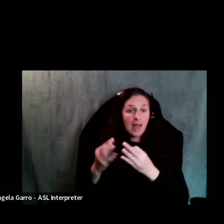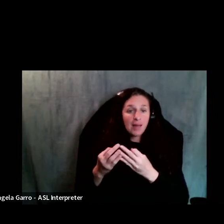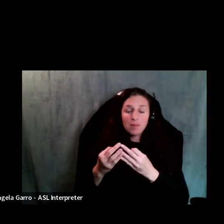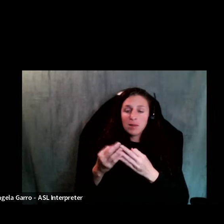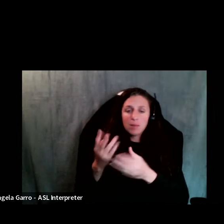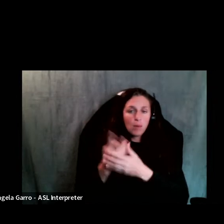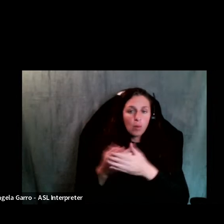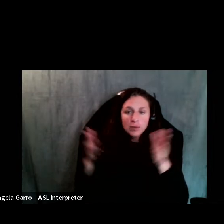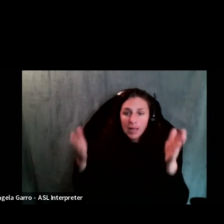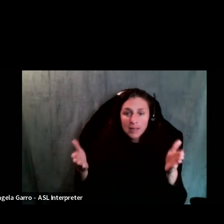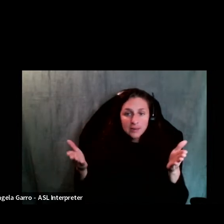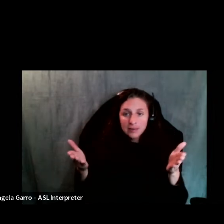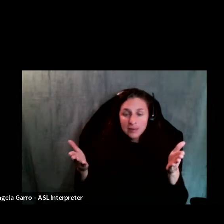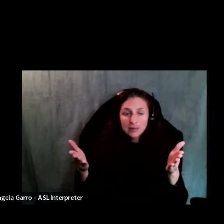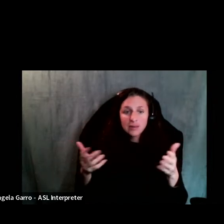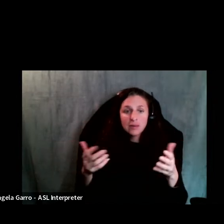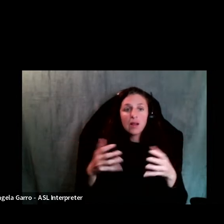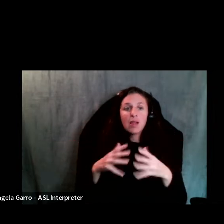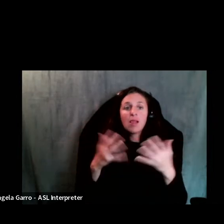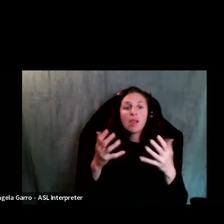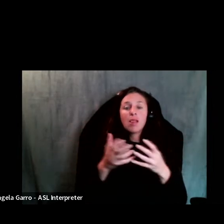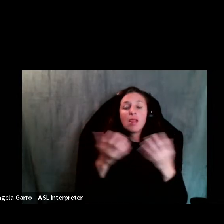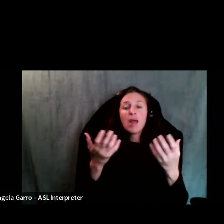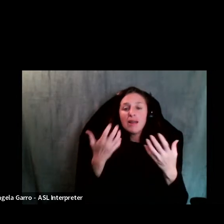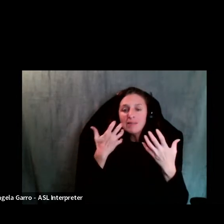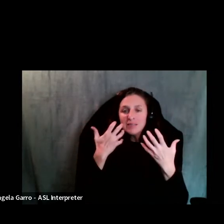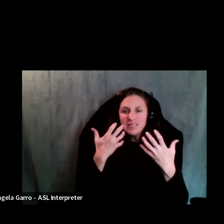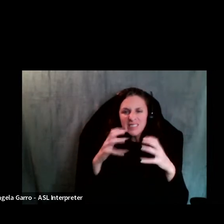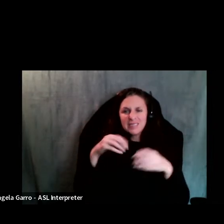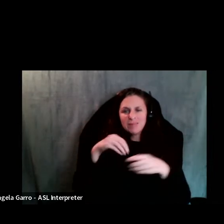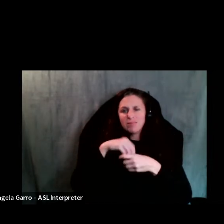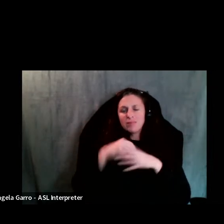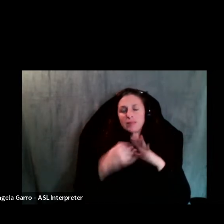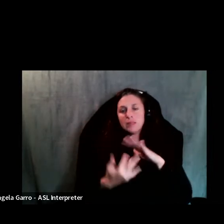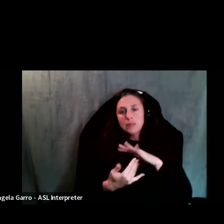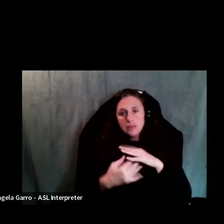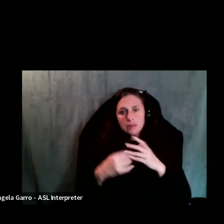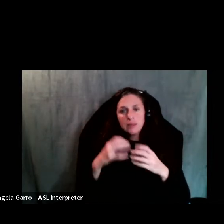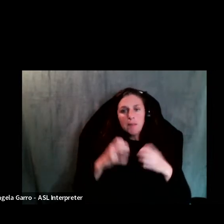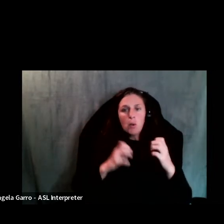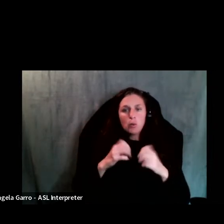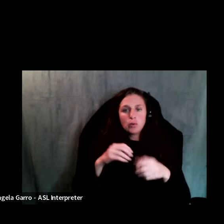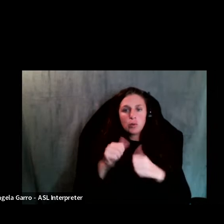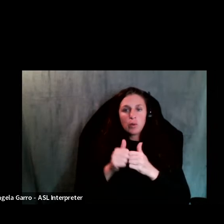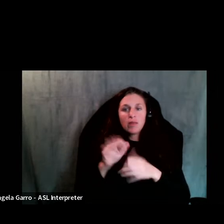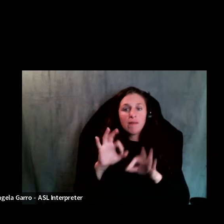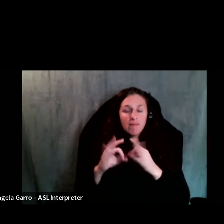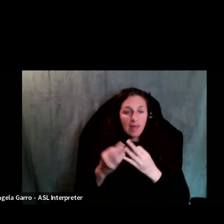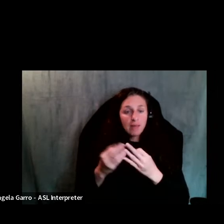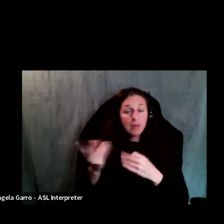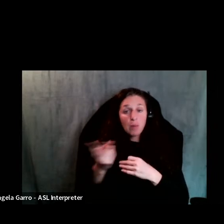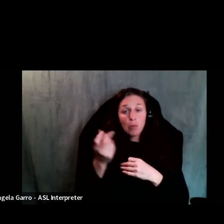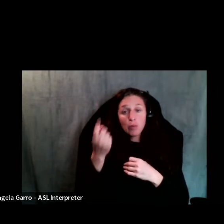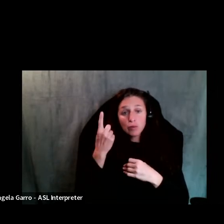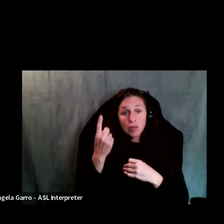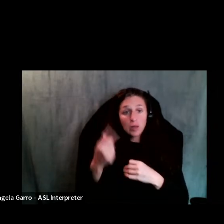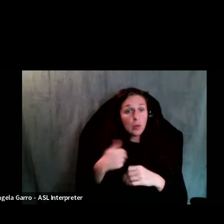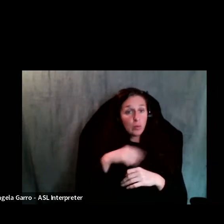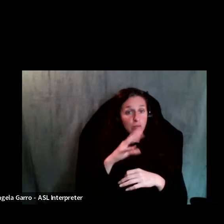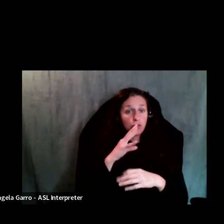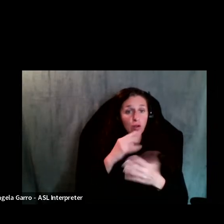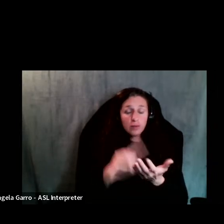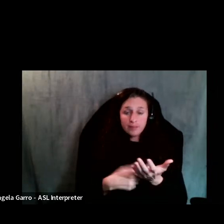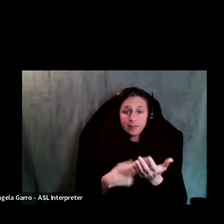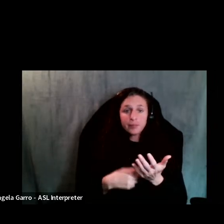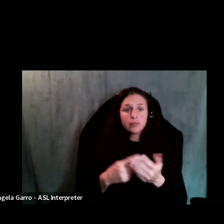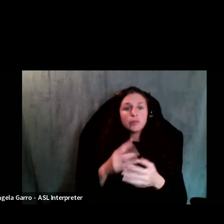sides, and there was a lot of heated emotions with their families. And they understood that, and we talked about that. And we both